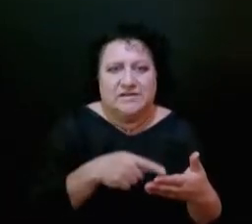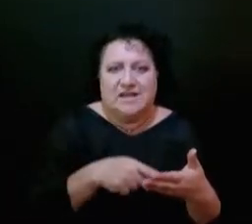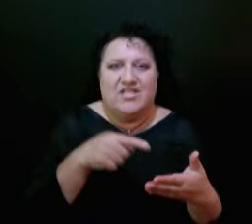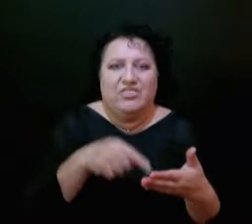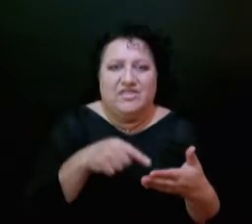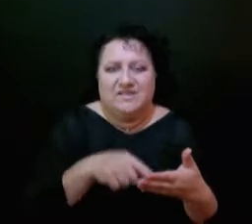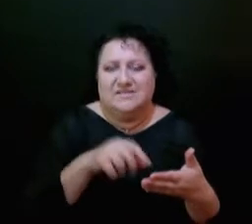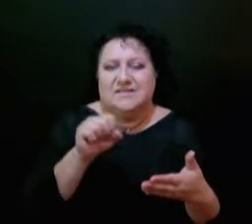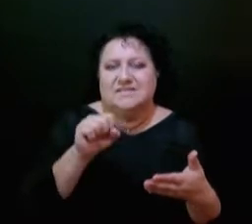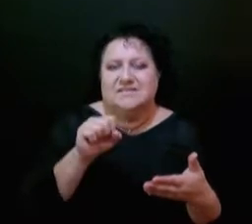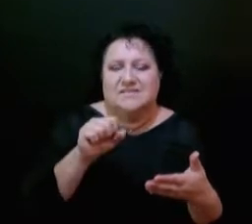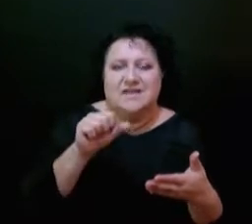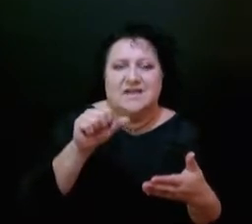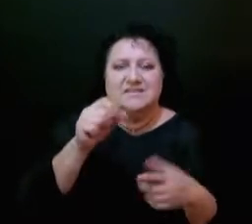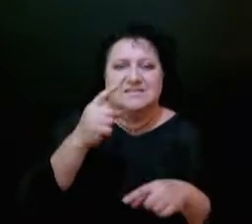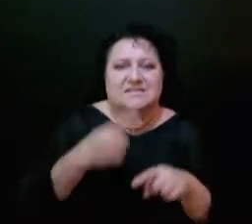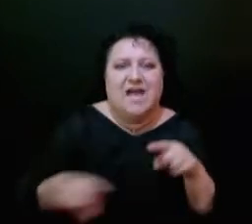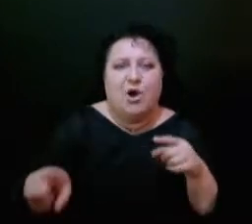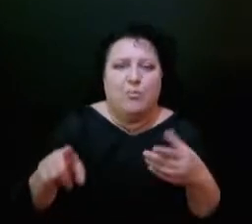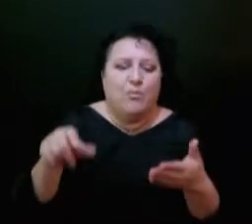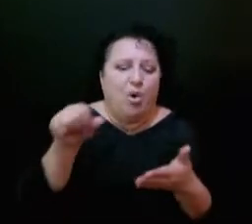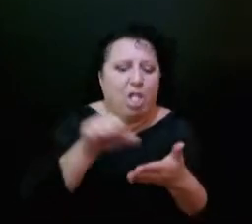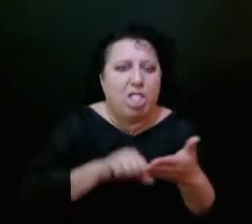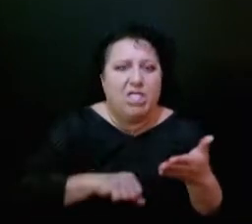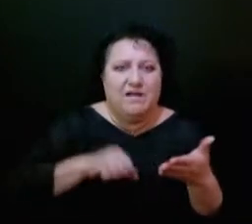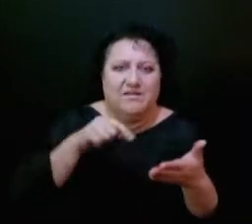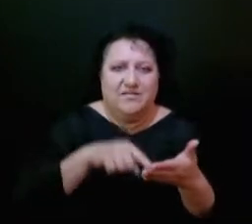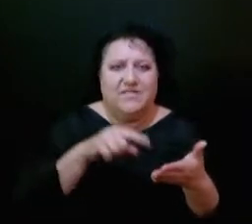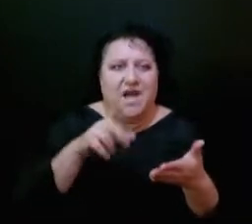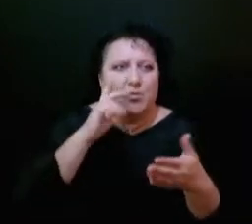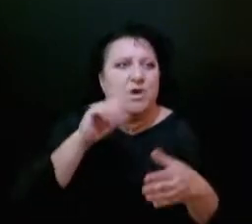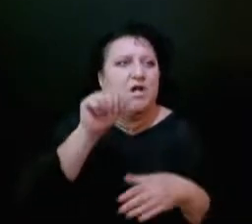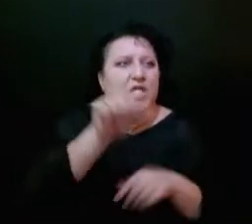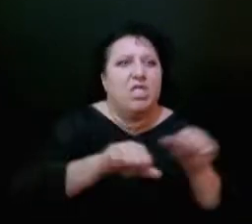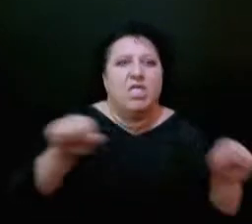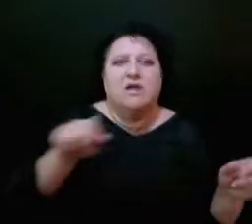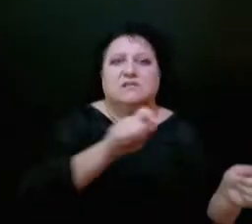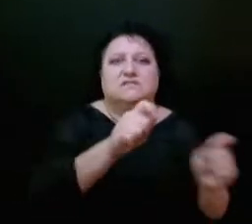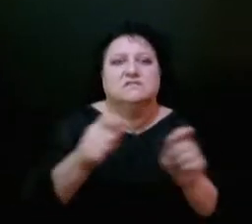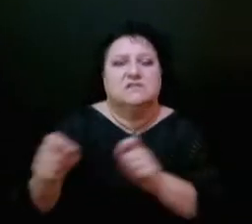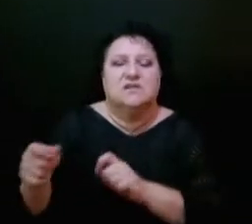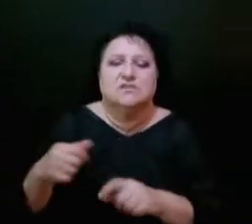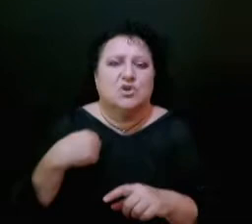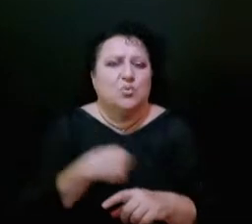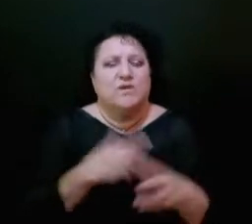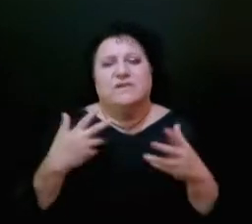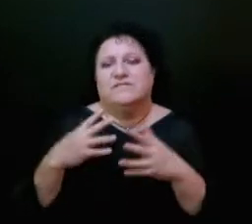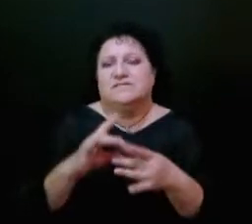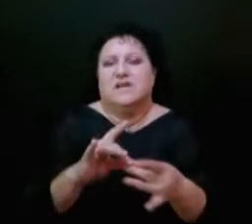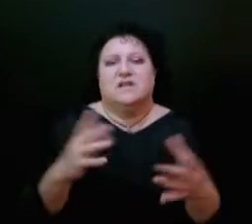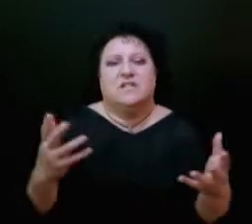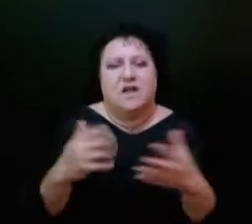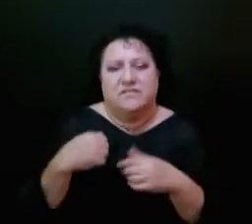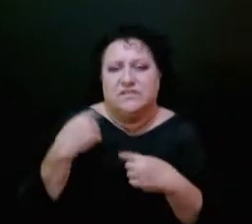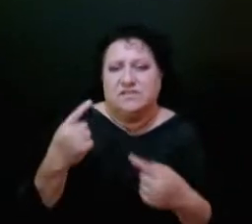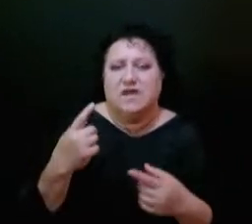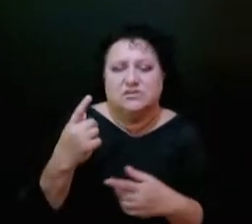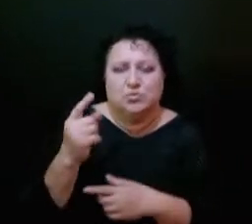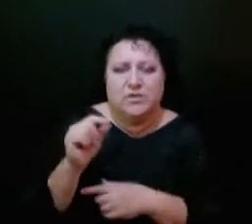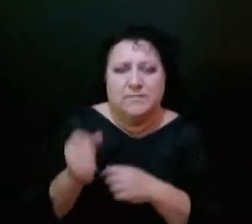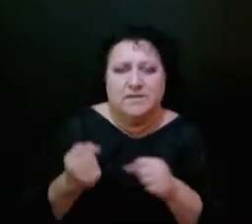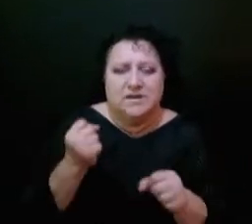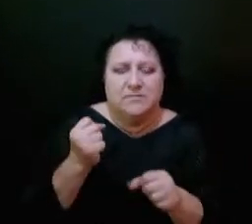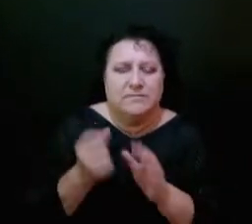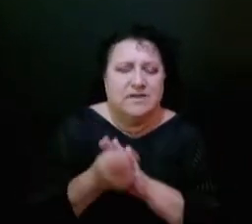an impact into the world. Okay, so what? We've said a lot in these moments. We've said a lot in these last 20 minutes. And so I want to sum it